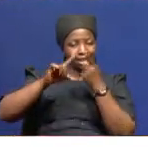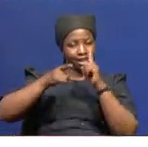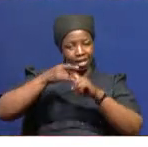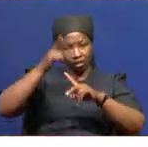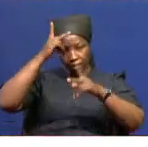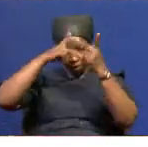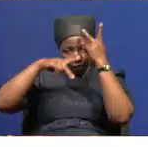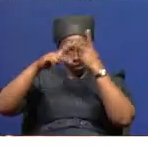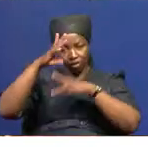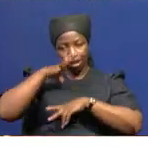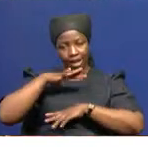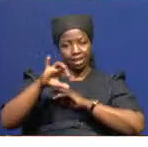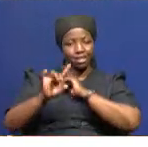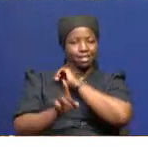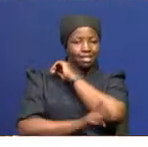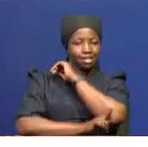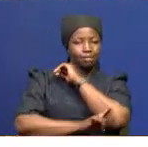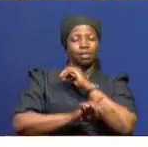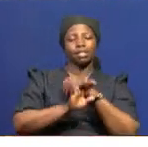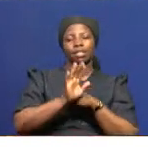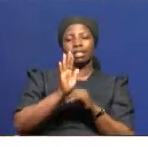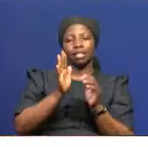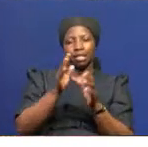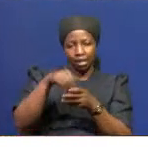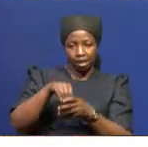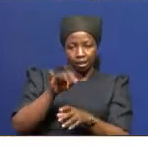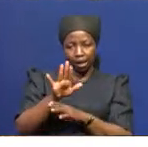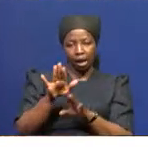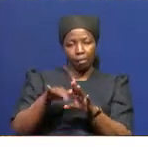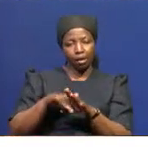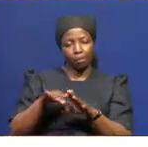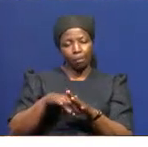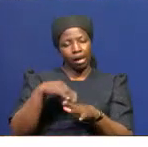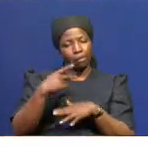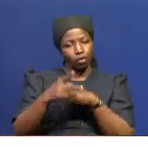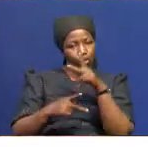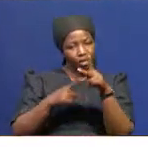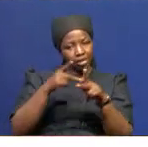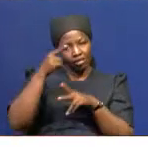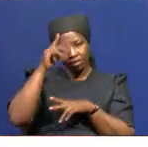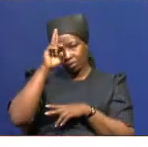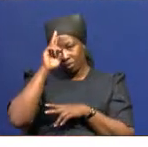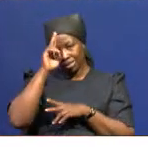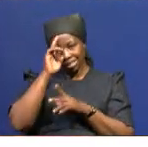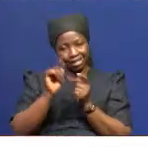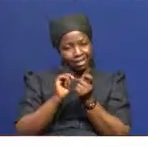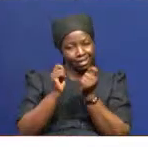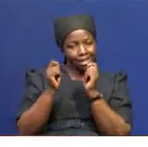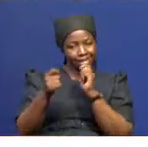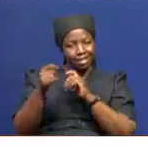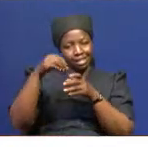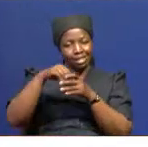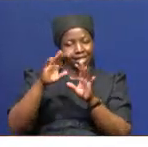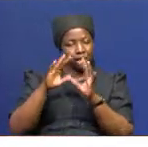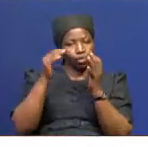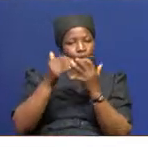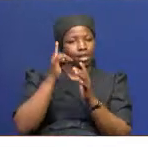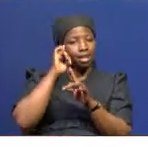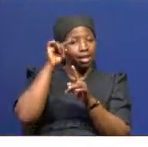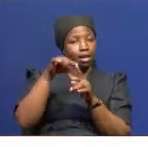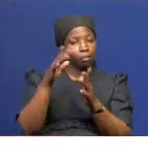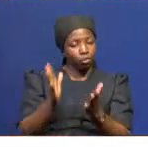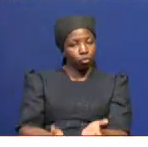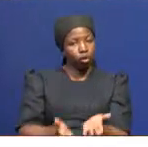professionalism and discipline among its members. Progressive police reforms globally aim to enhance